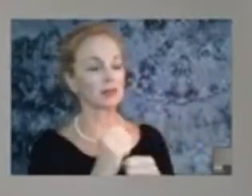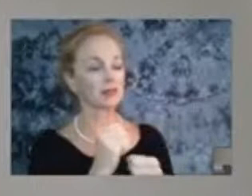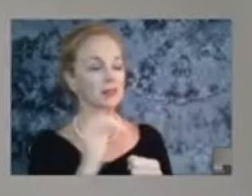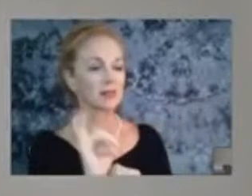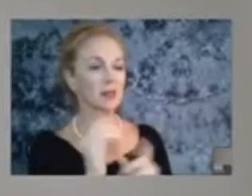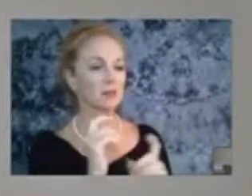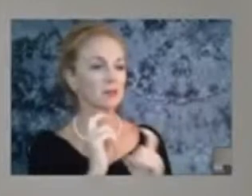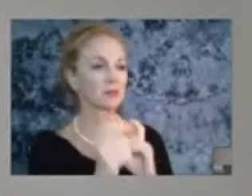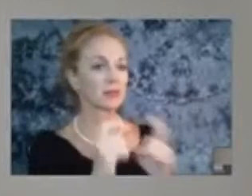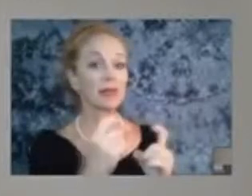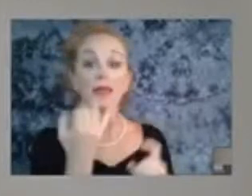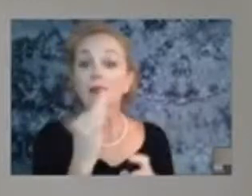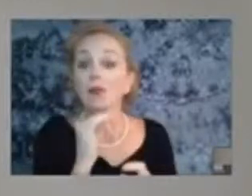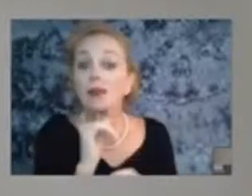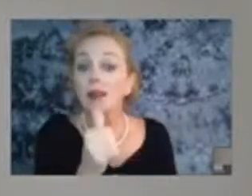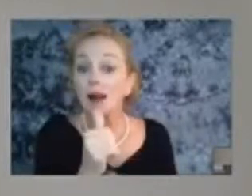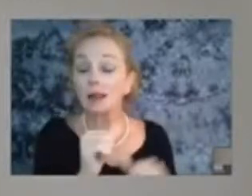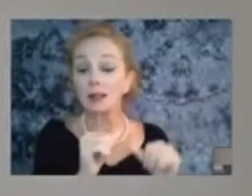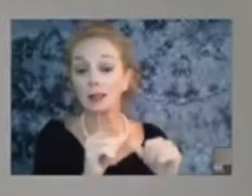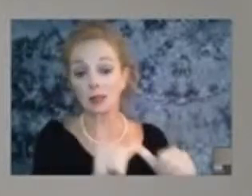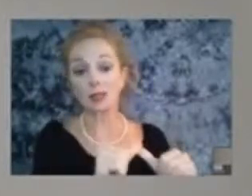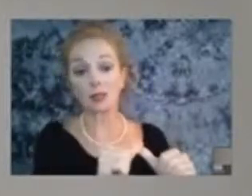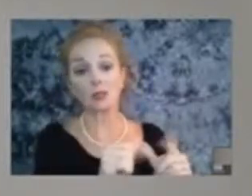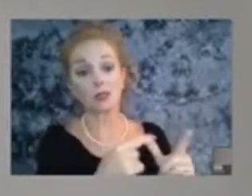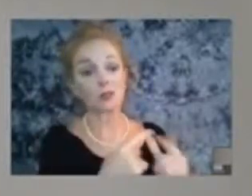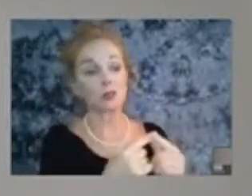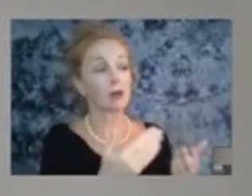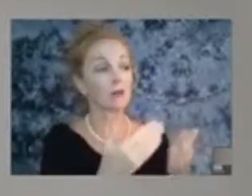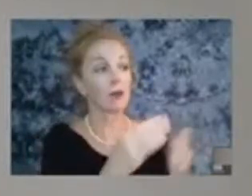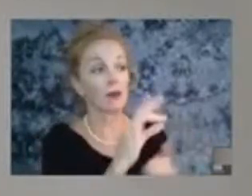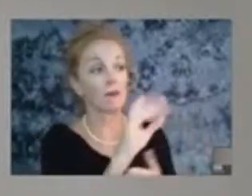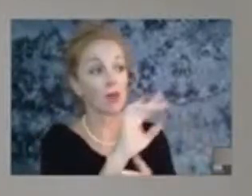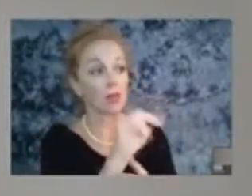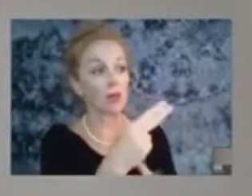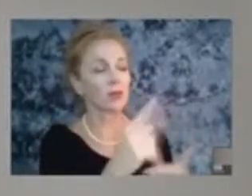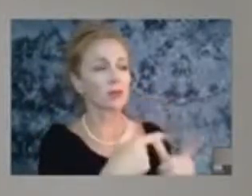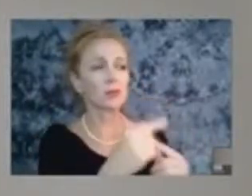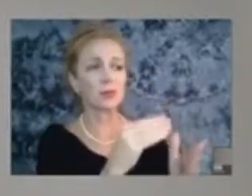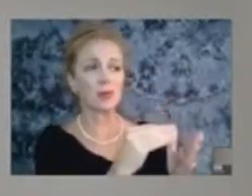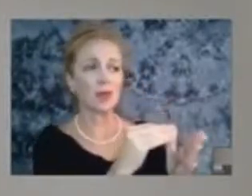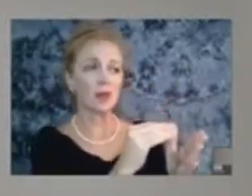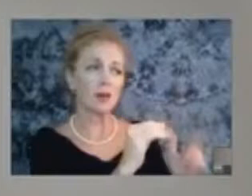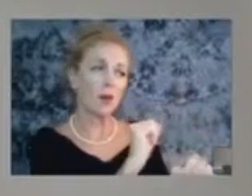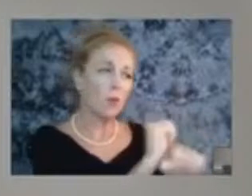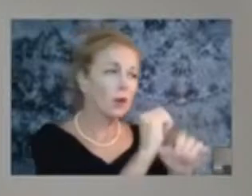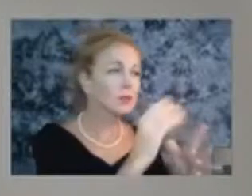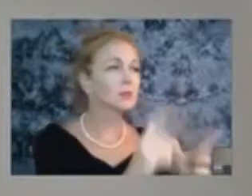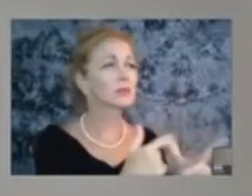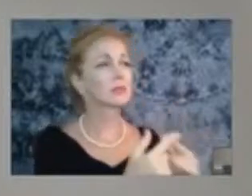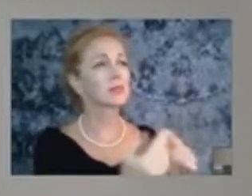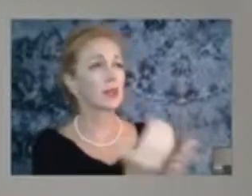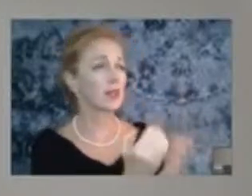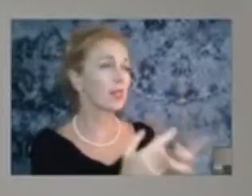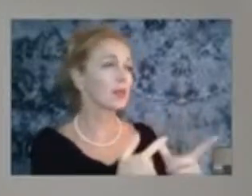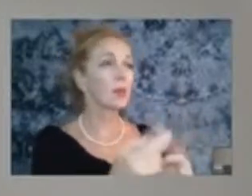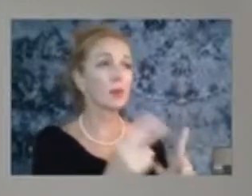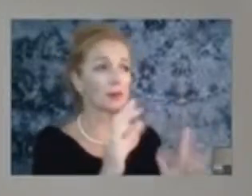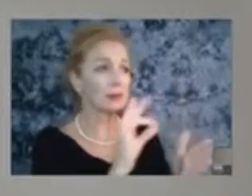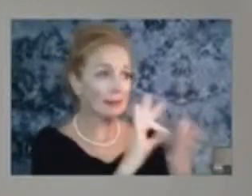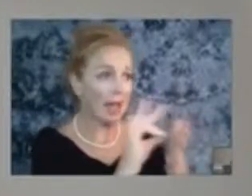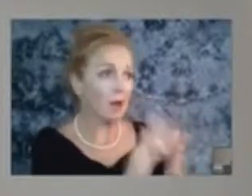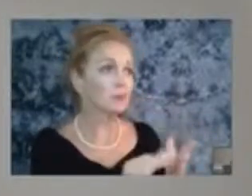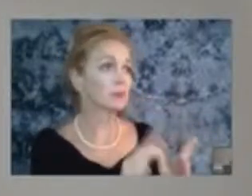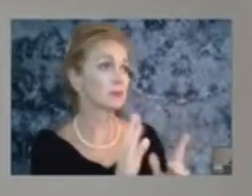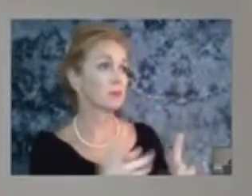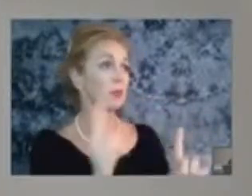whether we do or we don't, employees who experience reduced hours, those earnings will count, towards their retirement, and that's figured in the calculation if they retire,